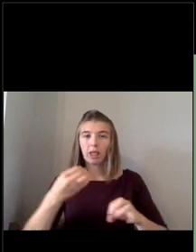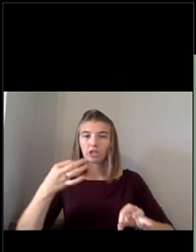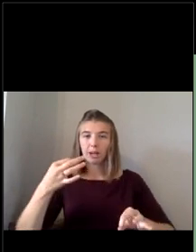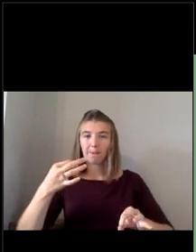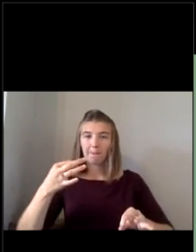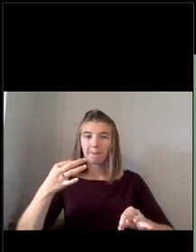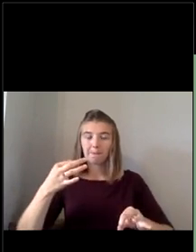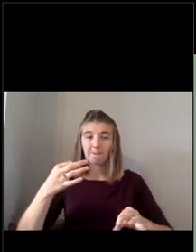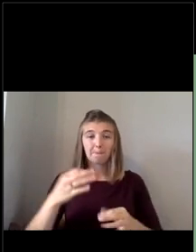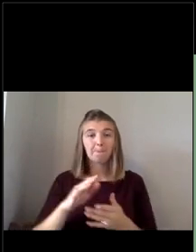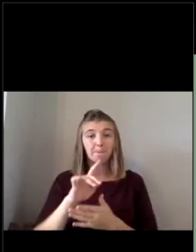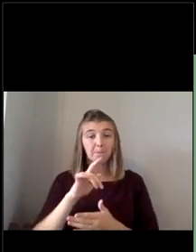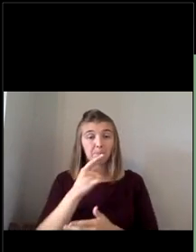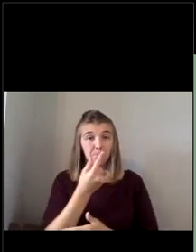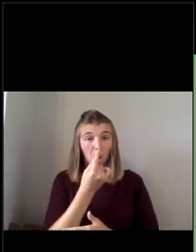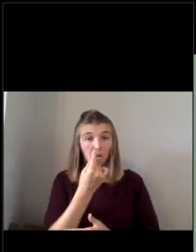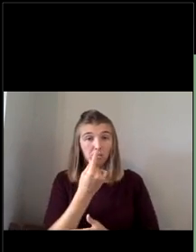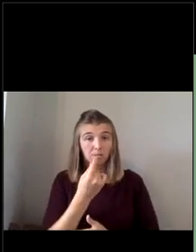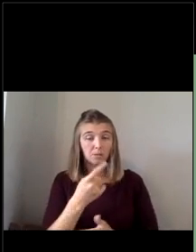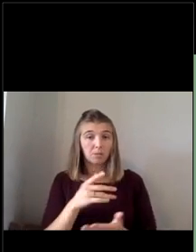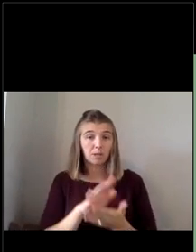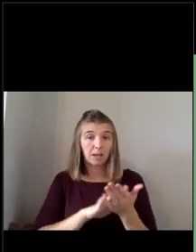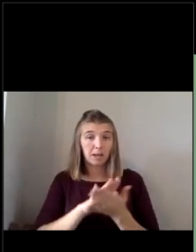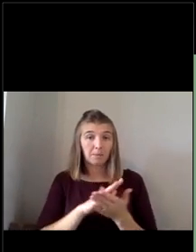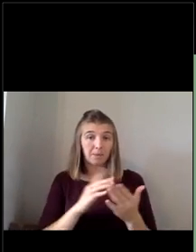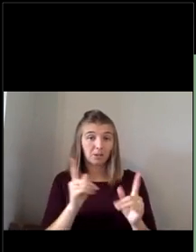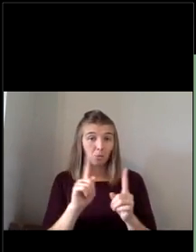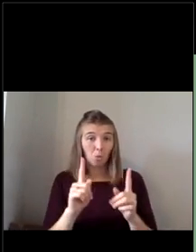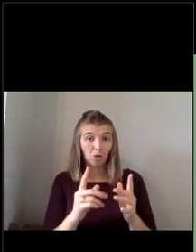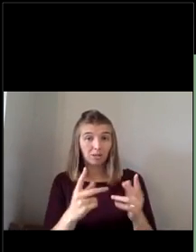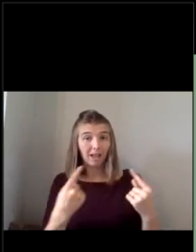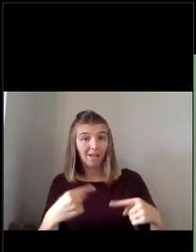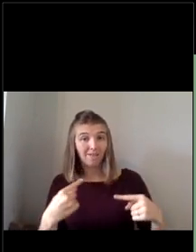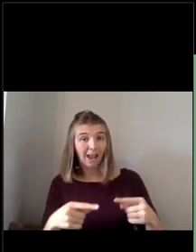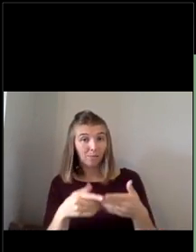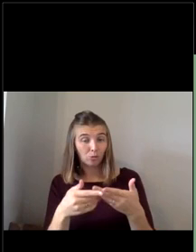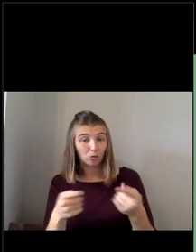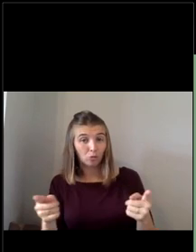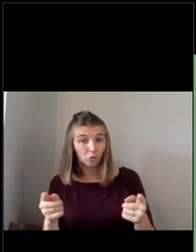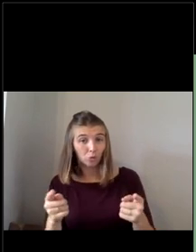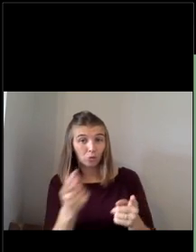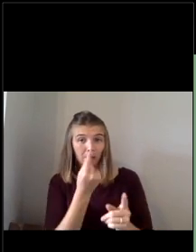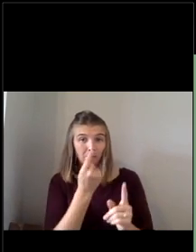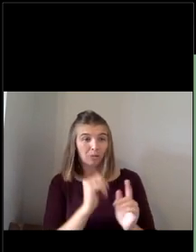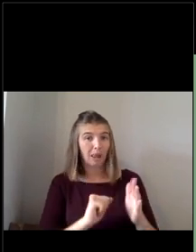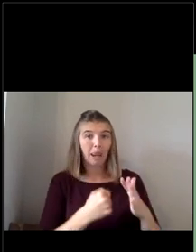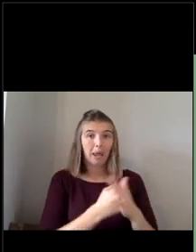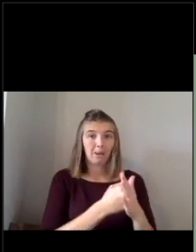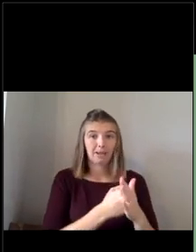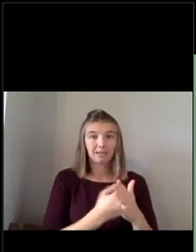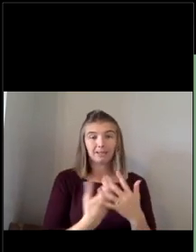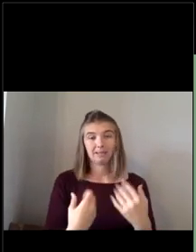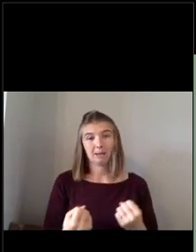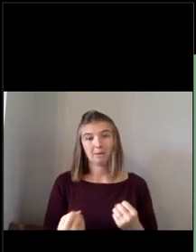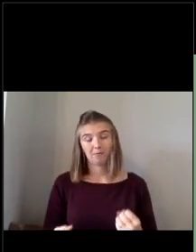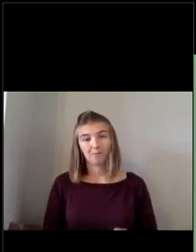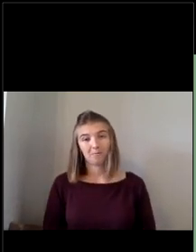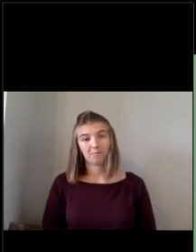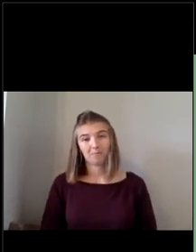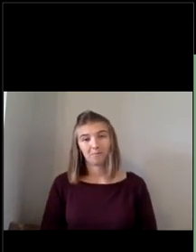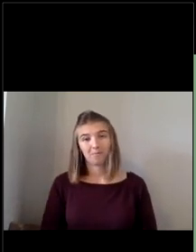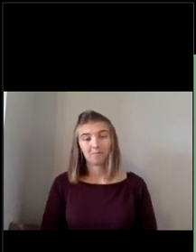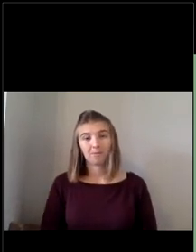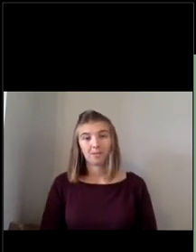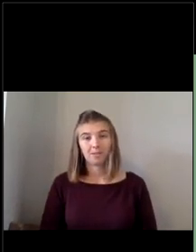difficulty. Often, depending on the university you come from, if you're on a TNS scholarship, you know, you're not viewed with the same respect